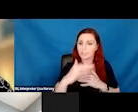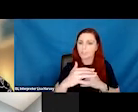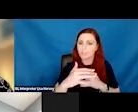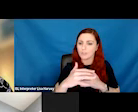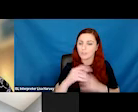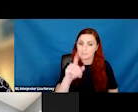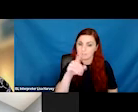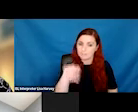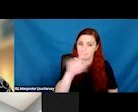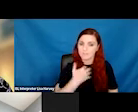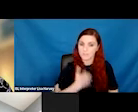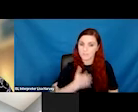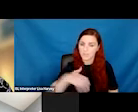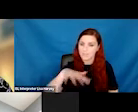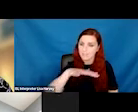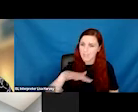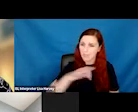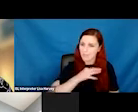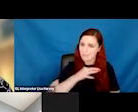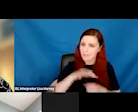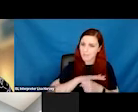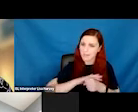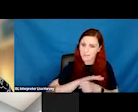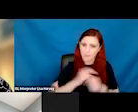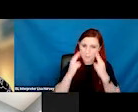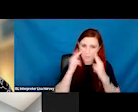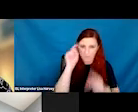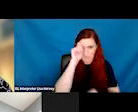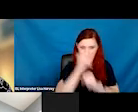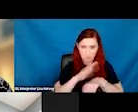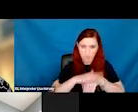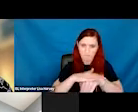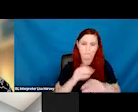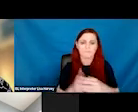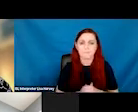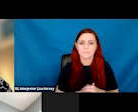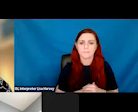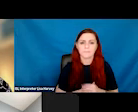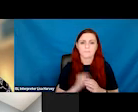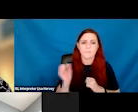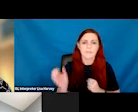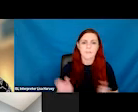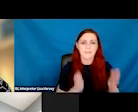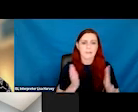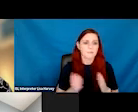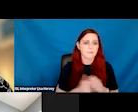really interesting area and a really good area that should be looked at very closely. Next slide,